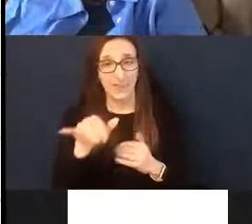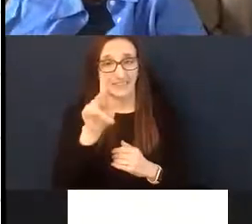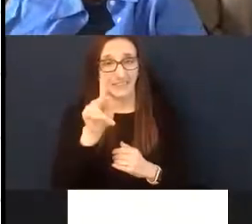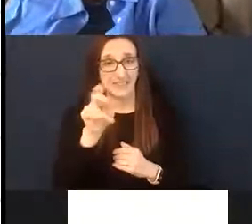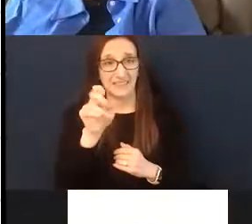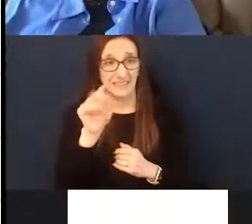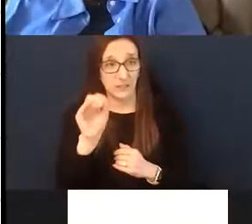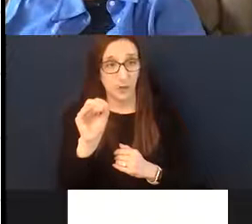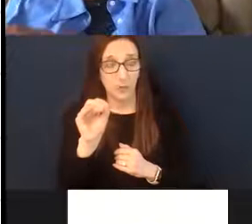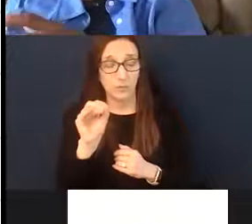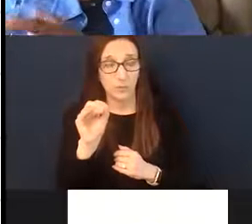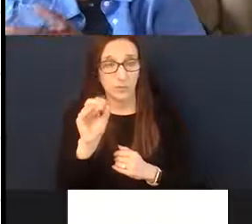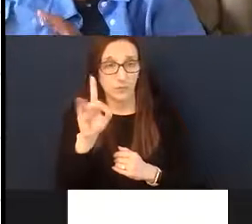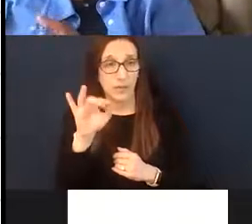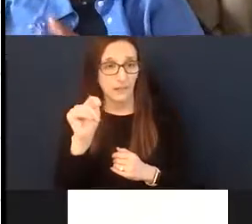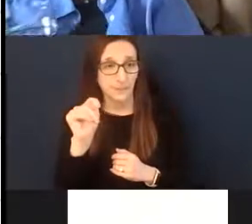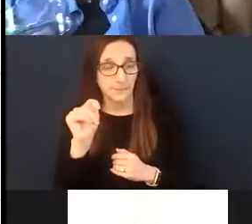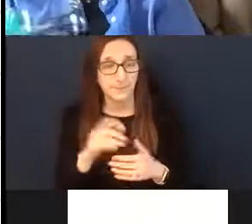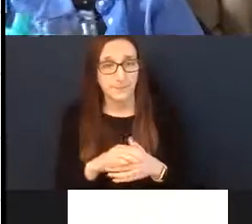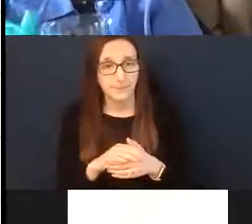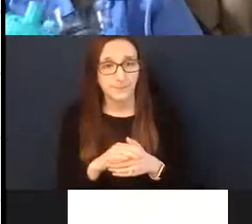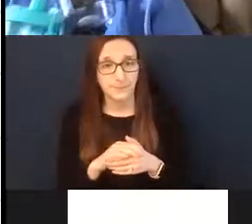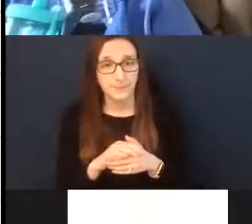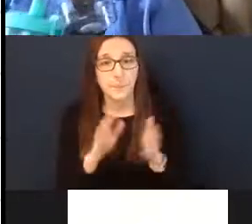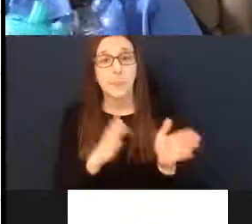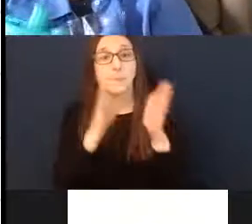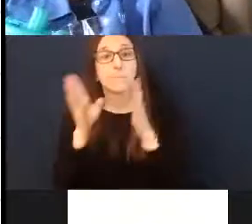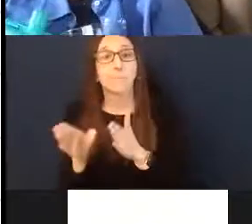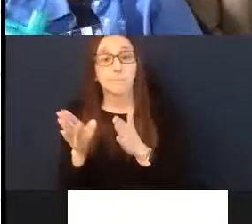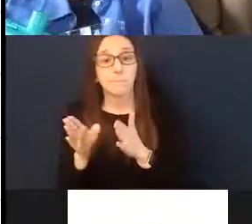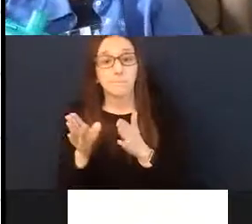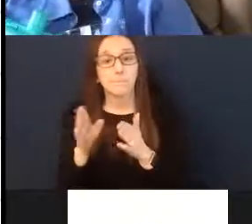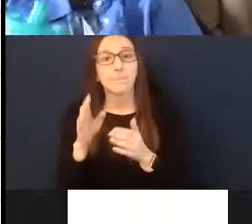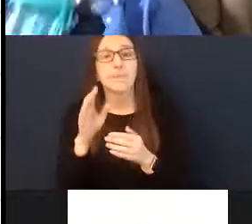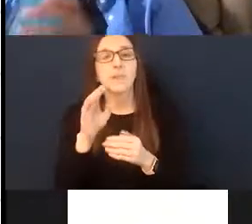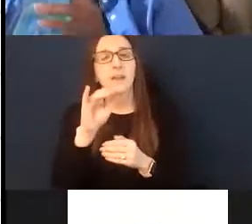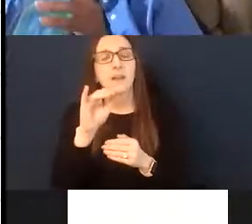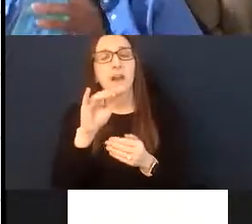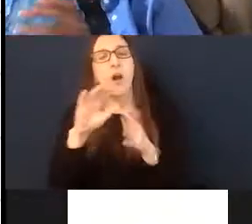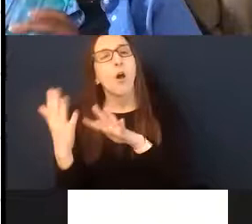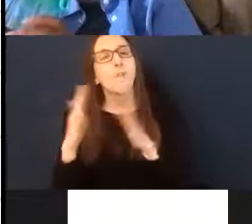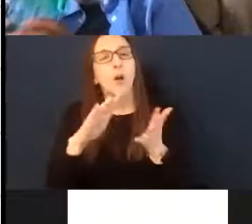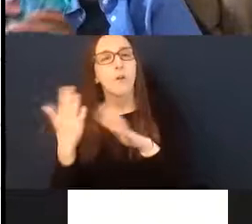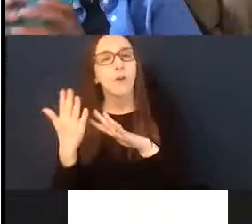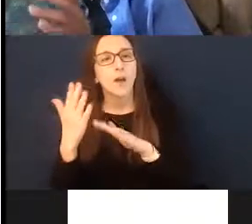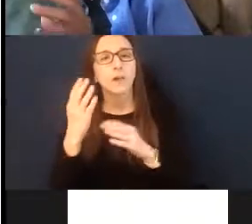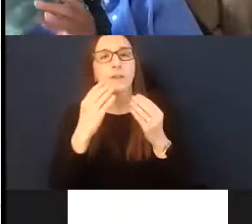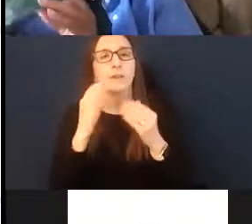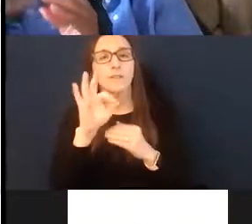diet. So we're gonna kind of talk onto our next topic of intermittent fasting.